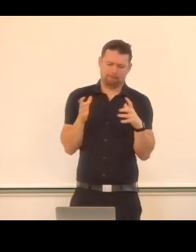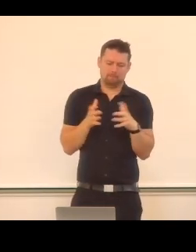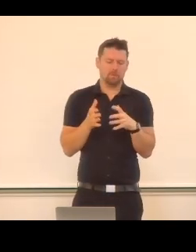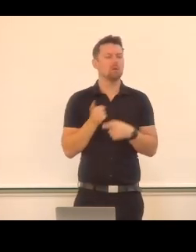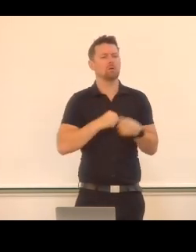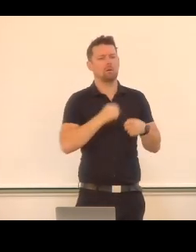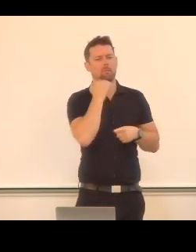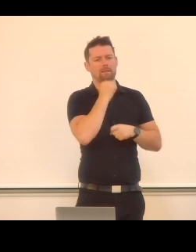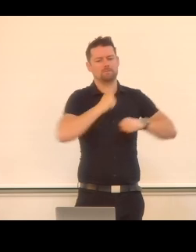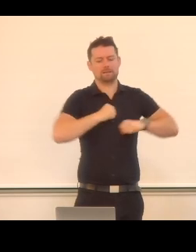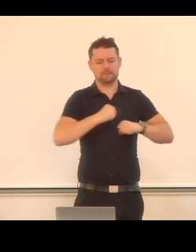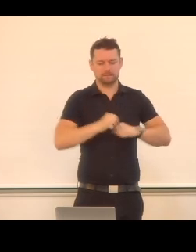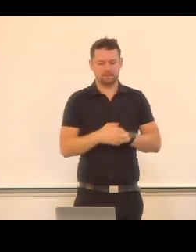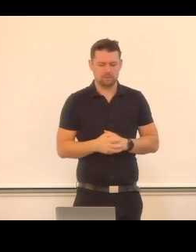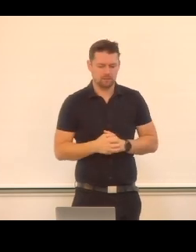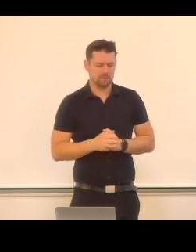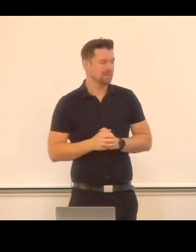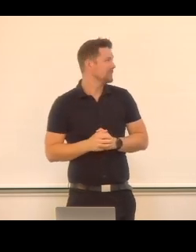of elbow room here.